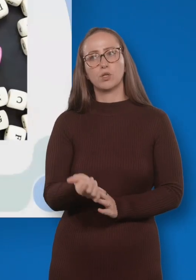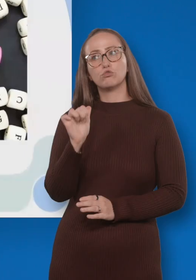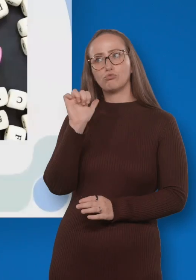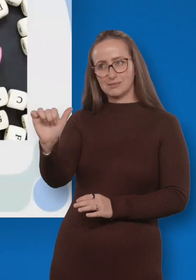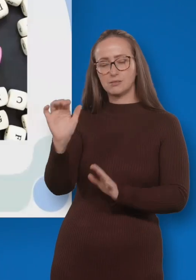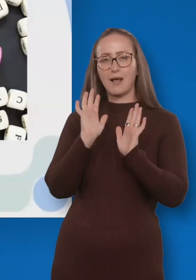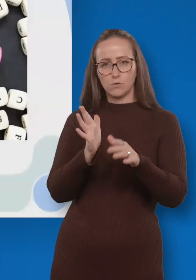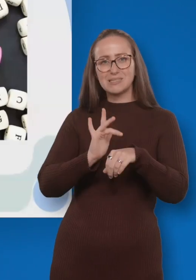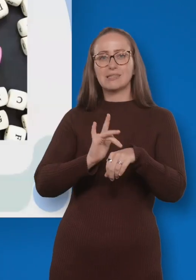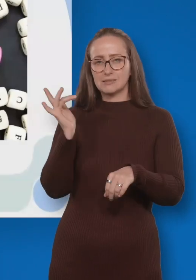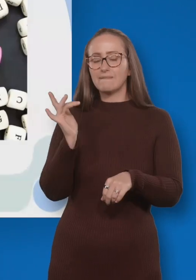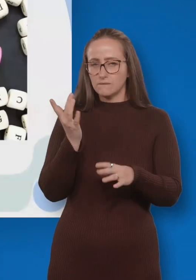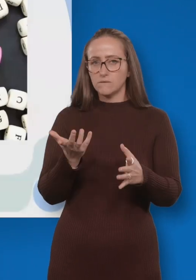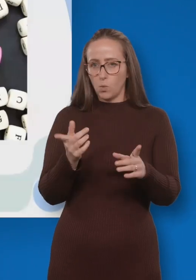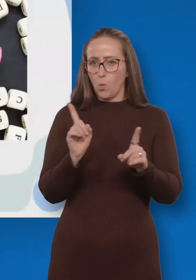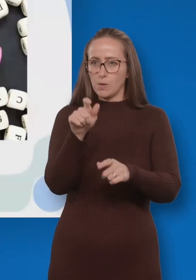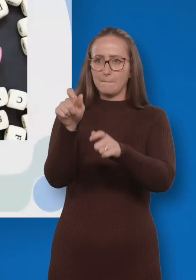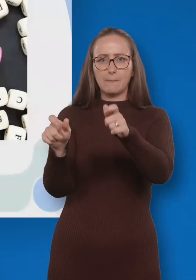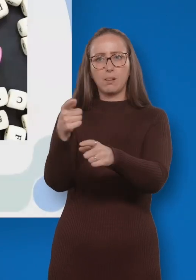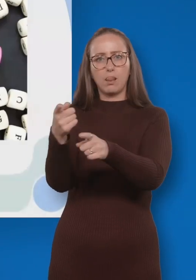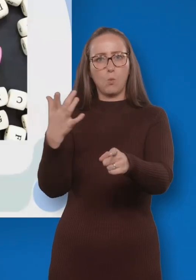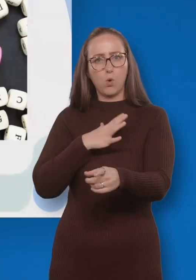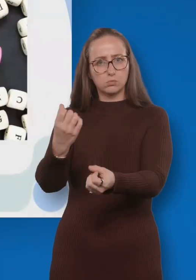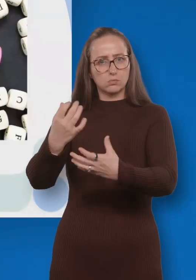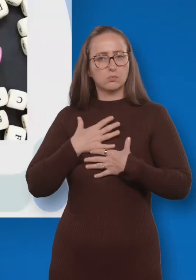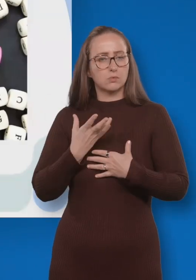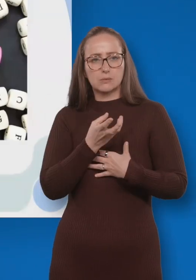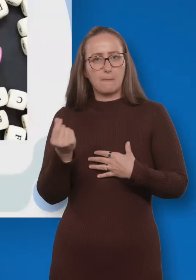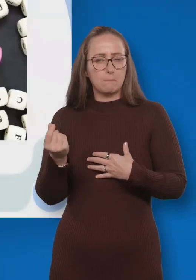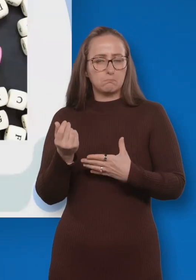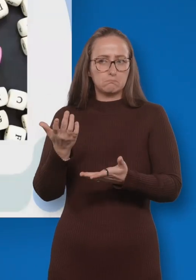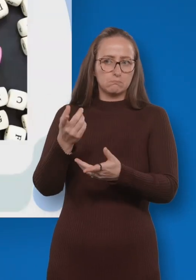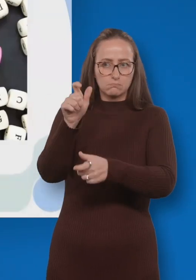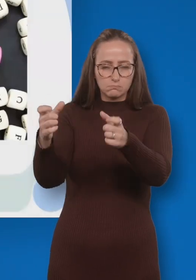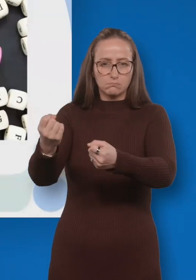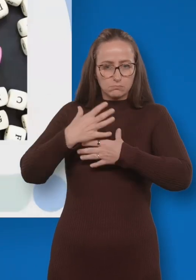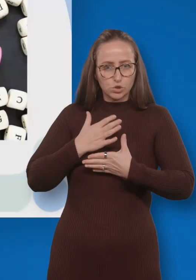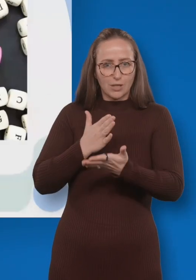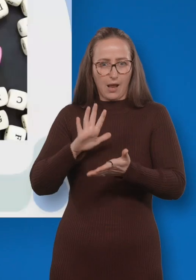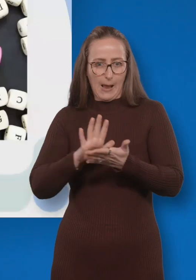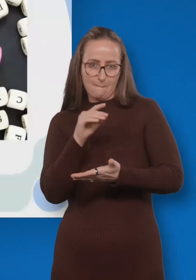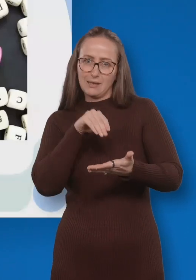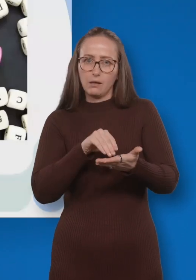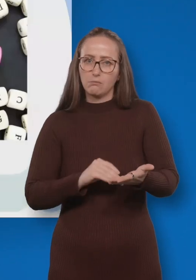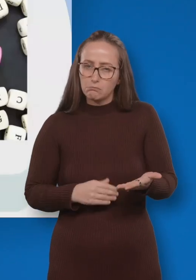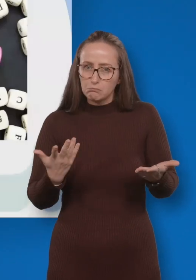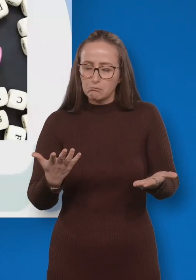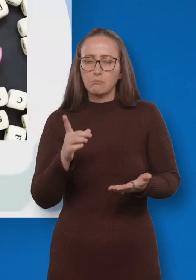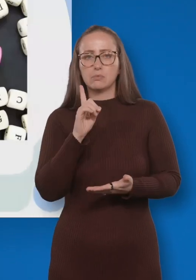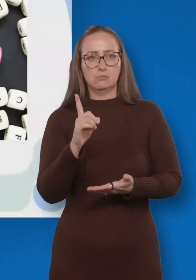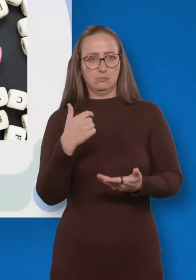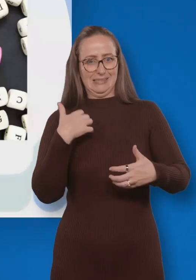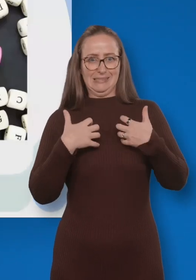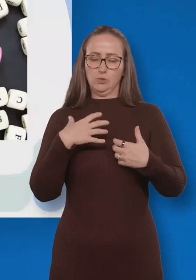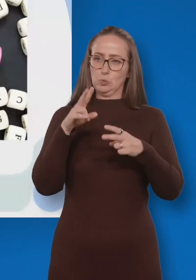to be sensitive to what people are willing to disclose and have shared. So it's all, you might say, okay, I'm really keen to